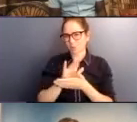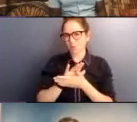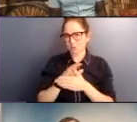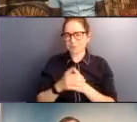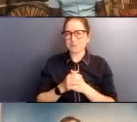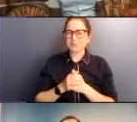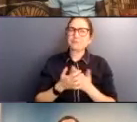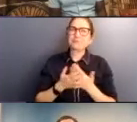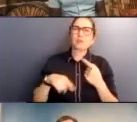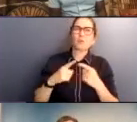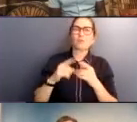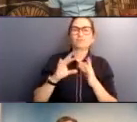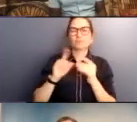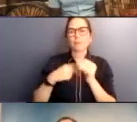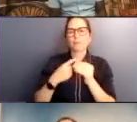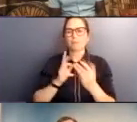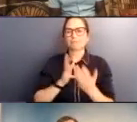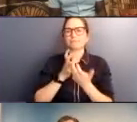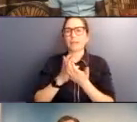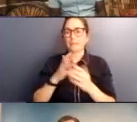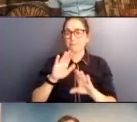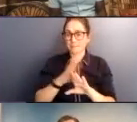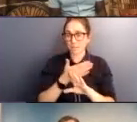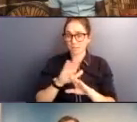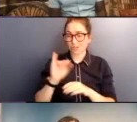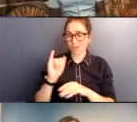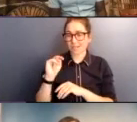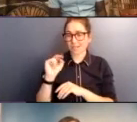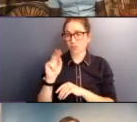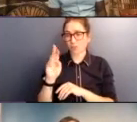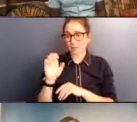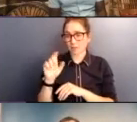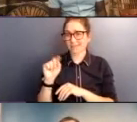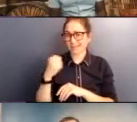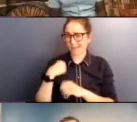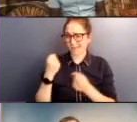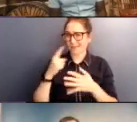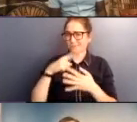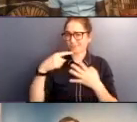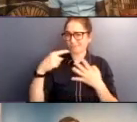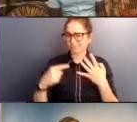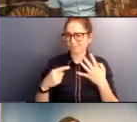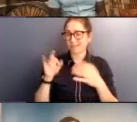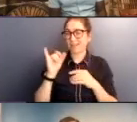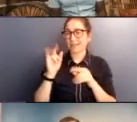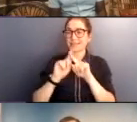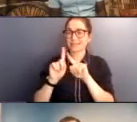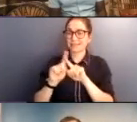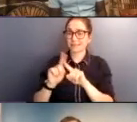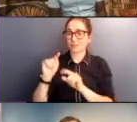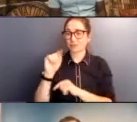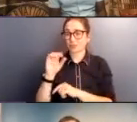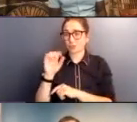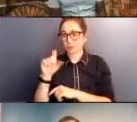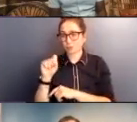about adaptive musical instruments, they are many different kinds, as Will mentioned, including different tools and accessories. And you can